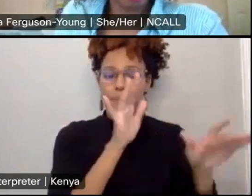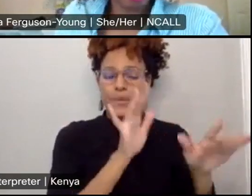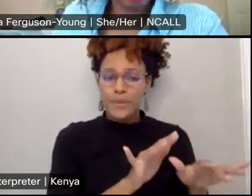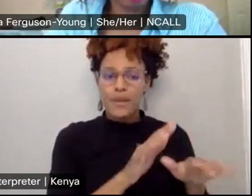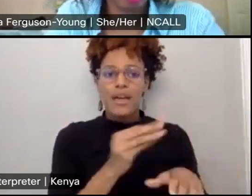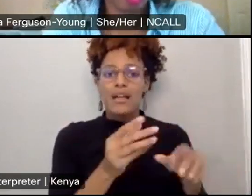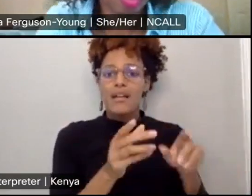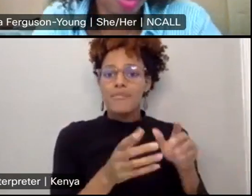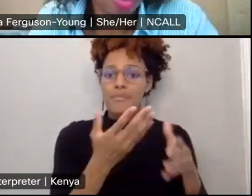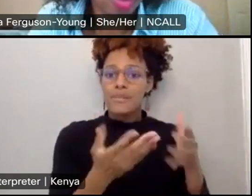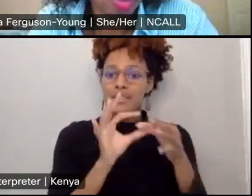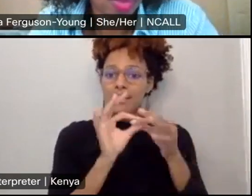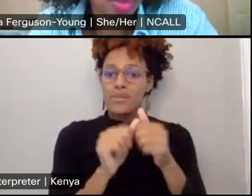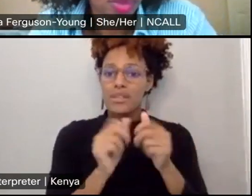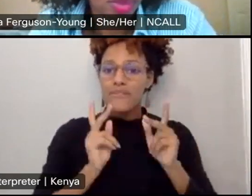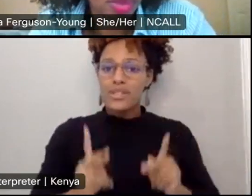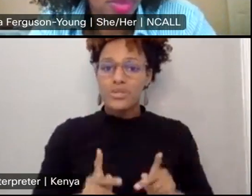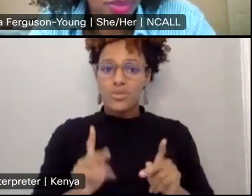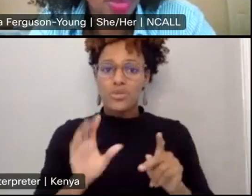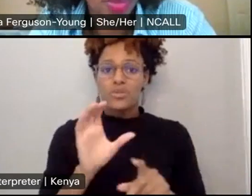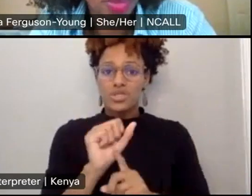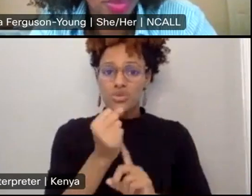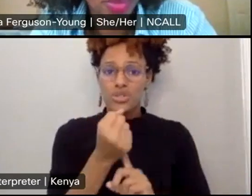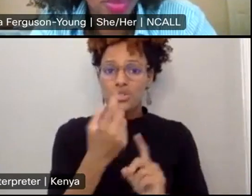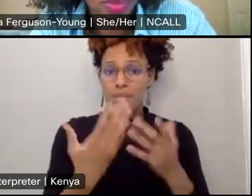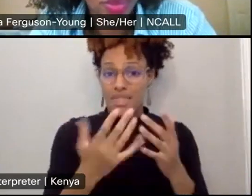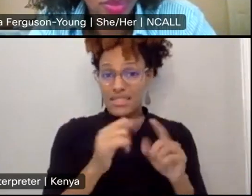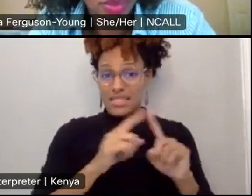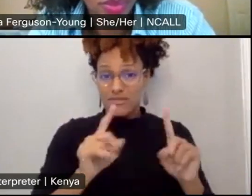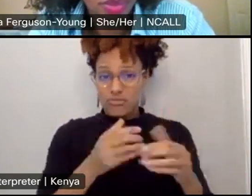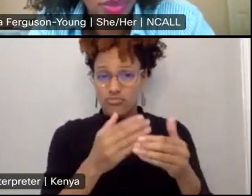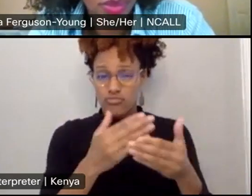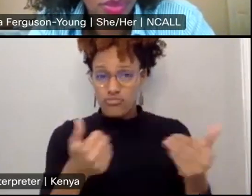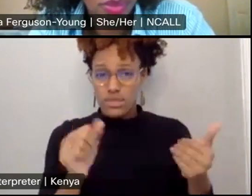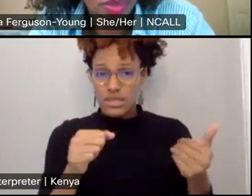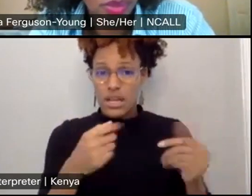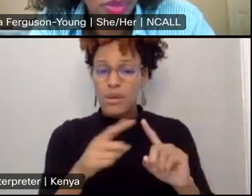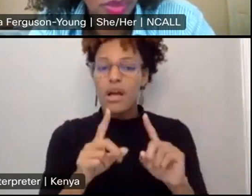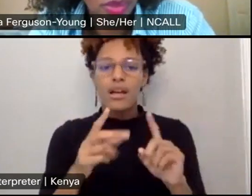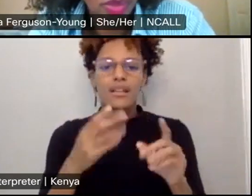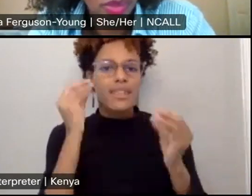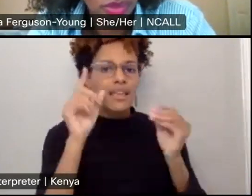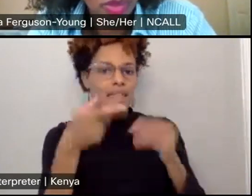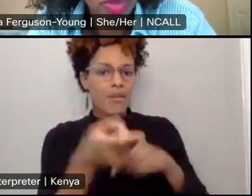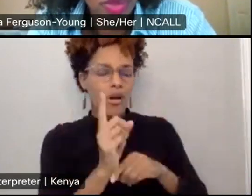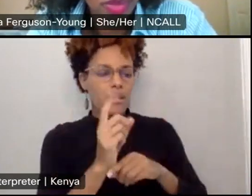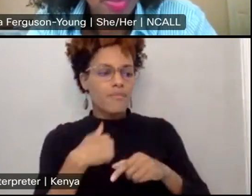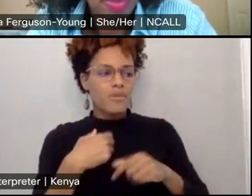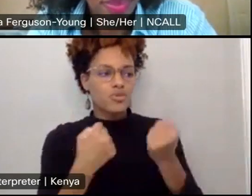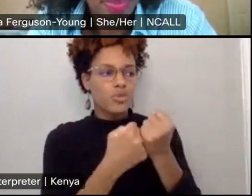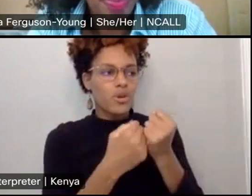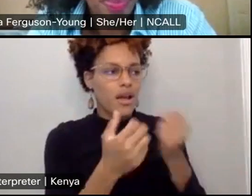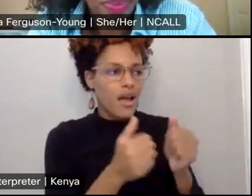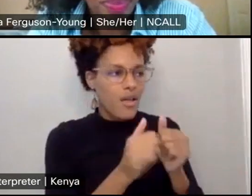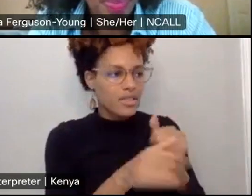physical condition, then that's a different case. But, still thinking about what kind of support can I offer right now as we make